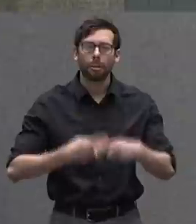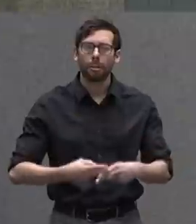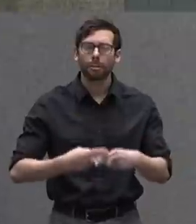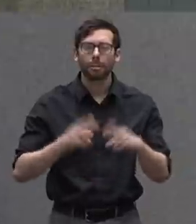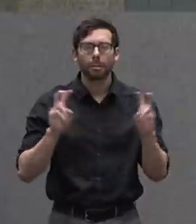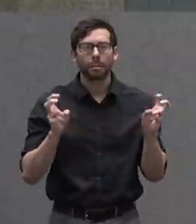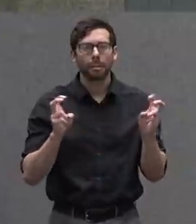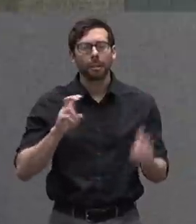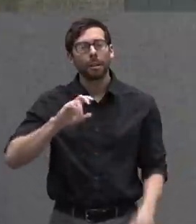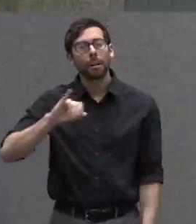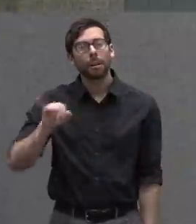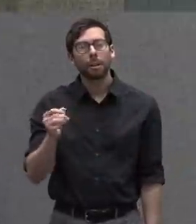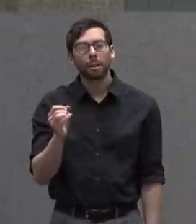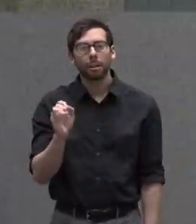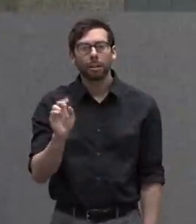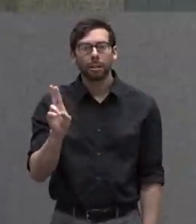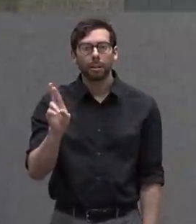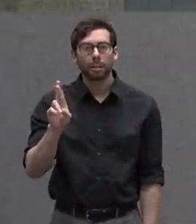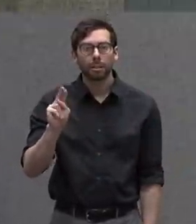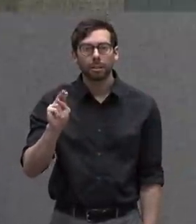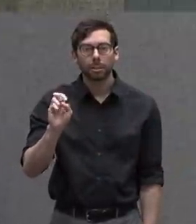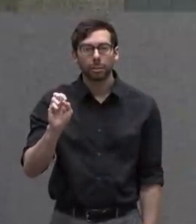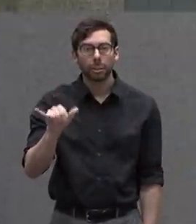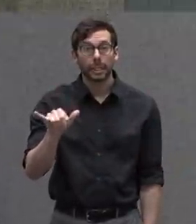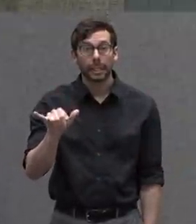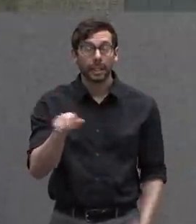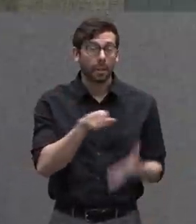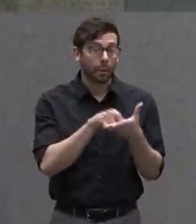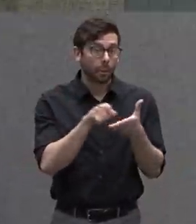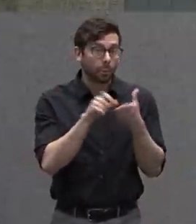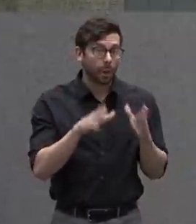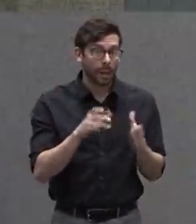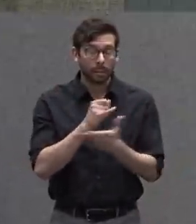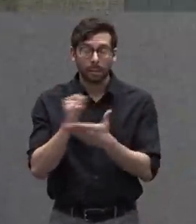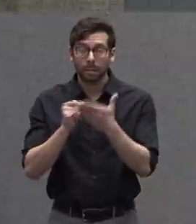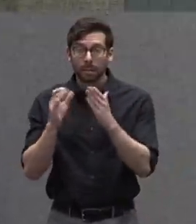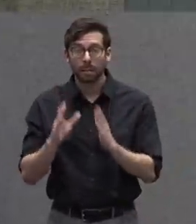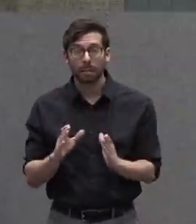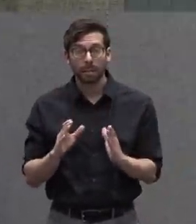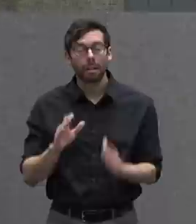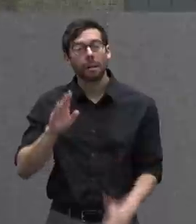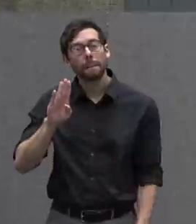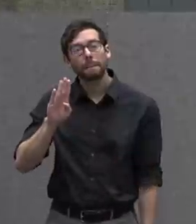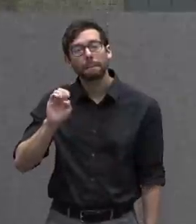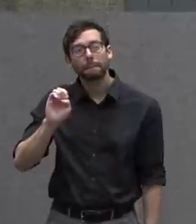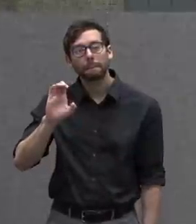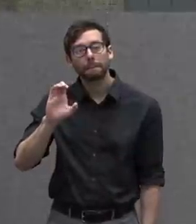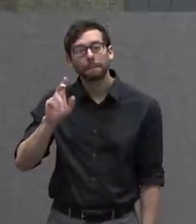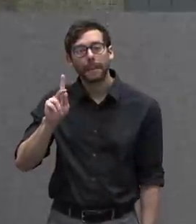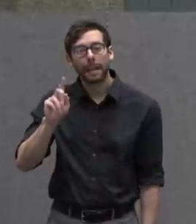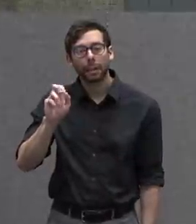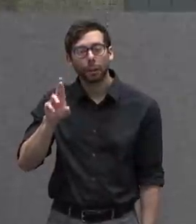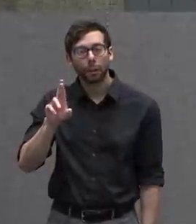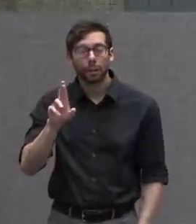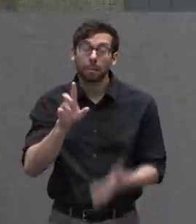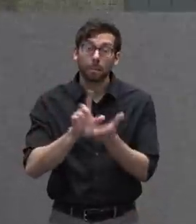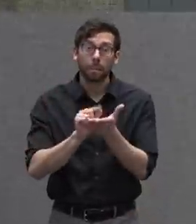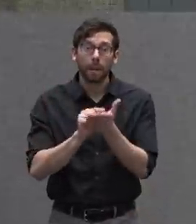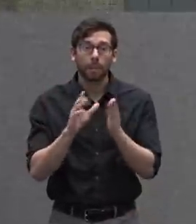This book is written and illustrated by Aaron Becker, and it's published by Candlewick Books.